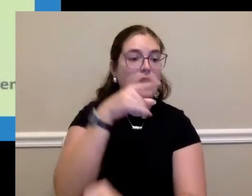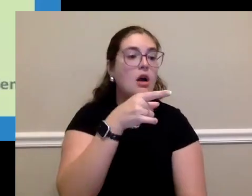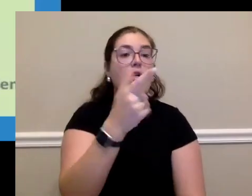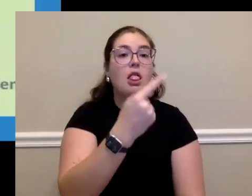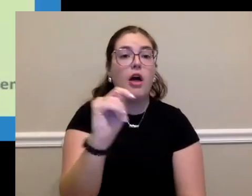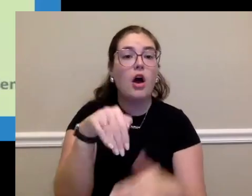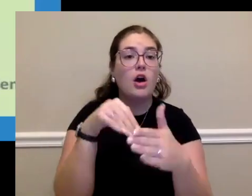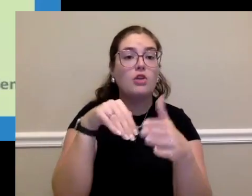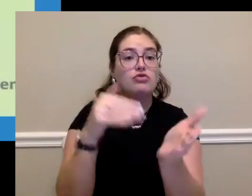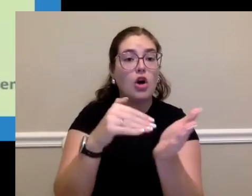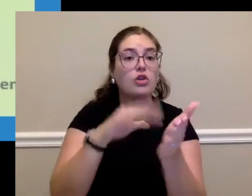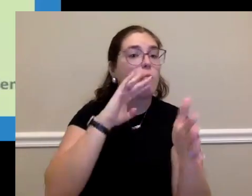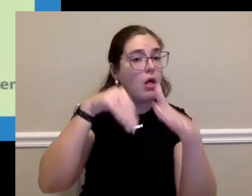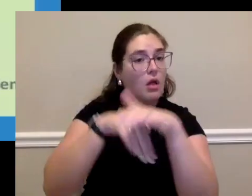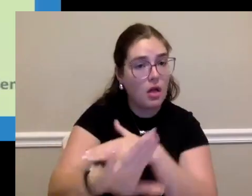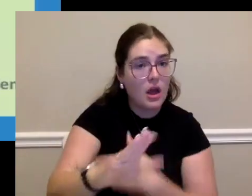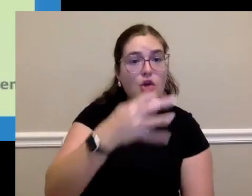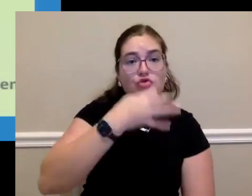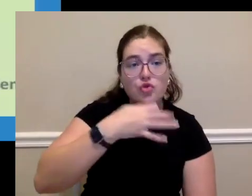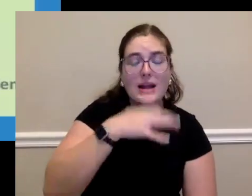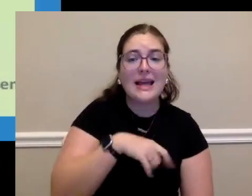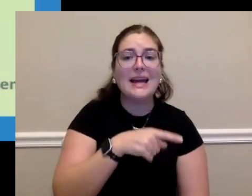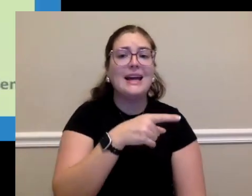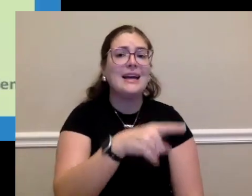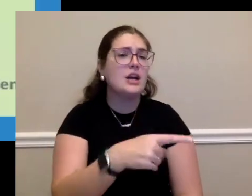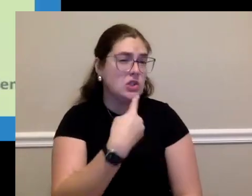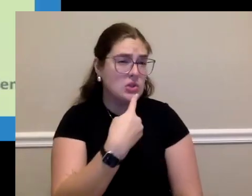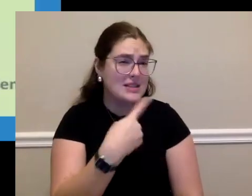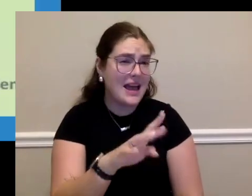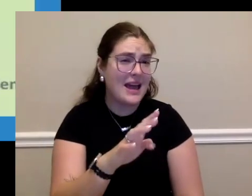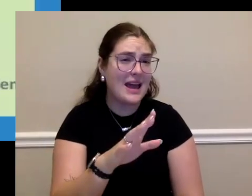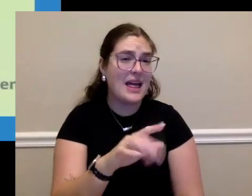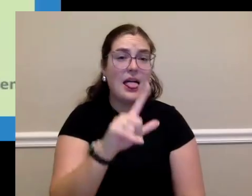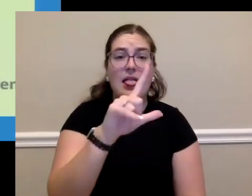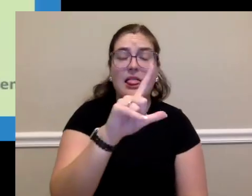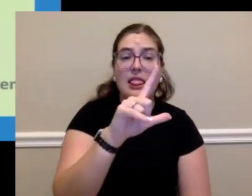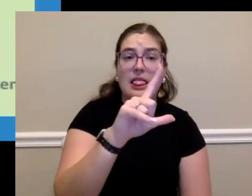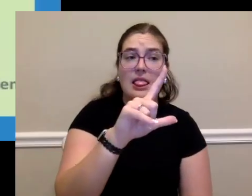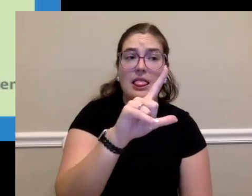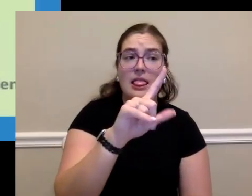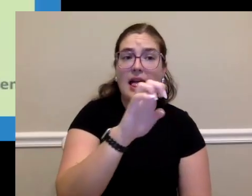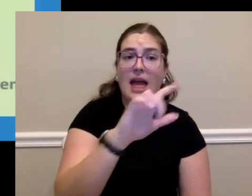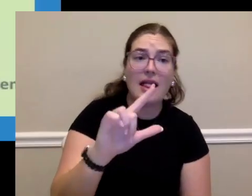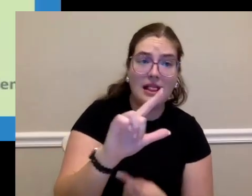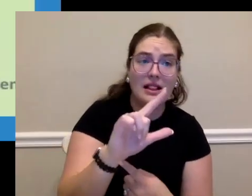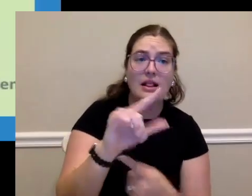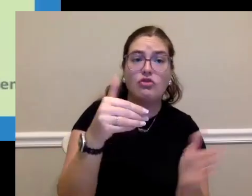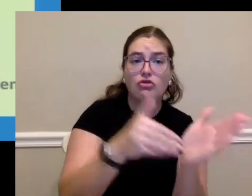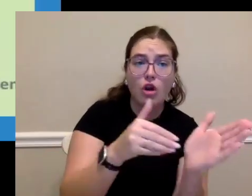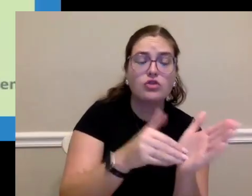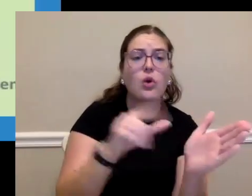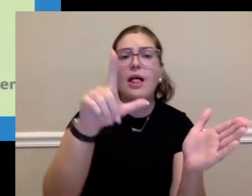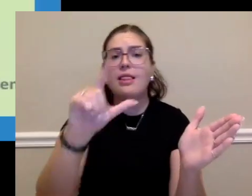always default to masculine, el doctor, even if the doctor could be a female? I would say yes, because Mhm. that's